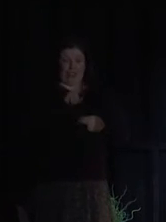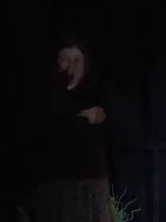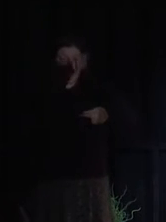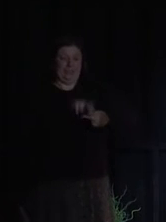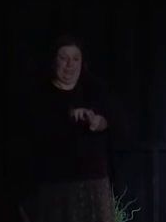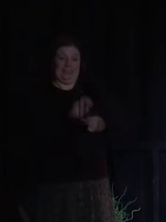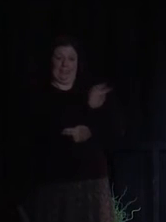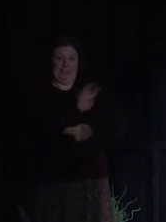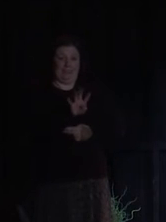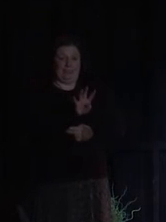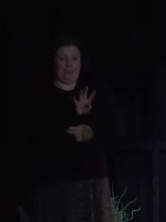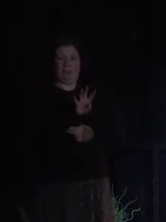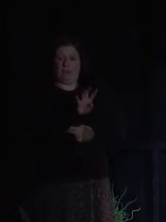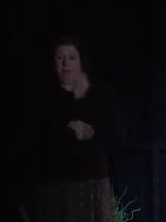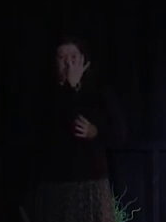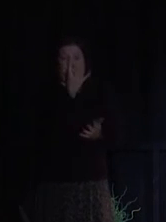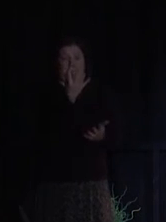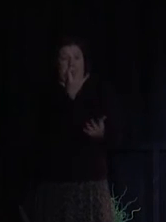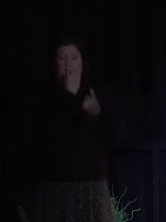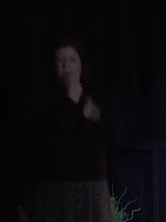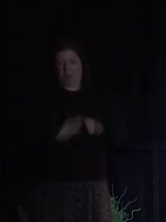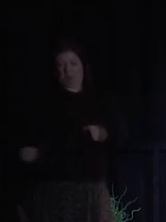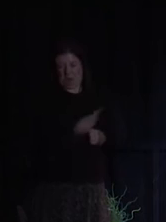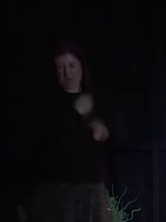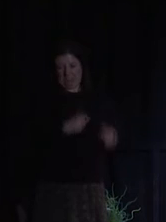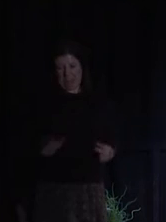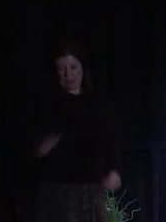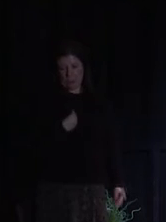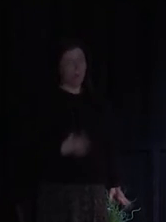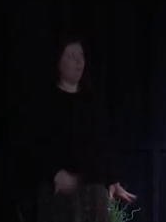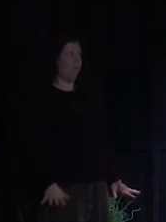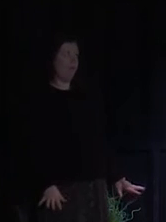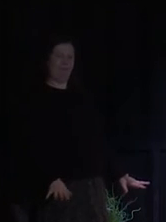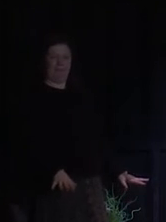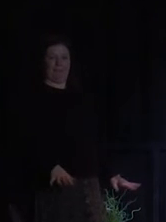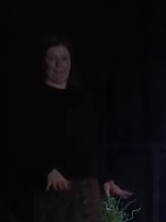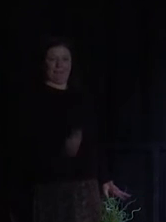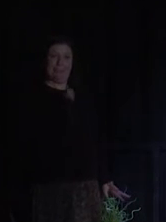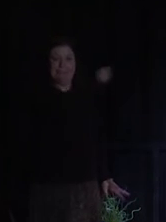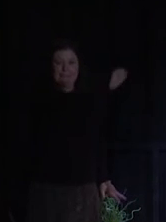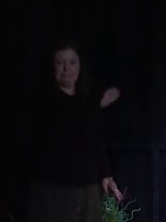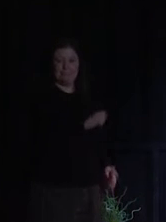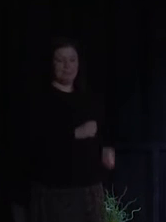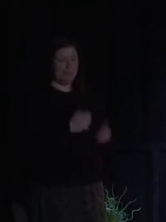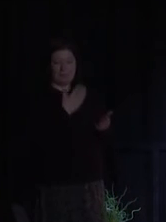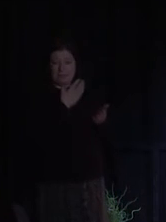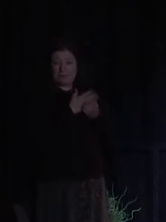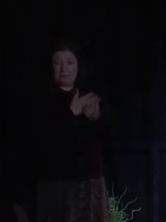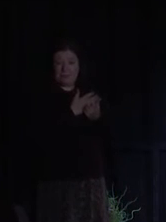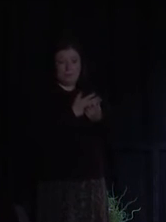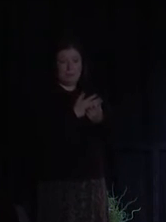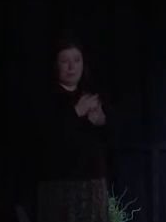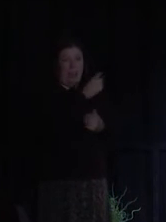about six of the company just went straight to me and went, you're coming up to dance, mate. And it was this moment, you know, could we be farther